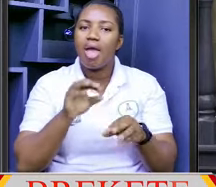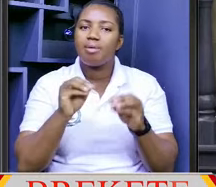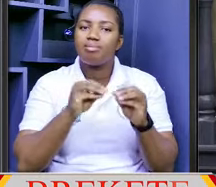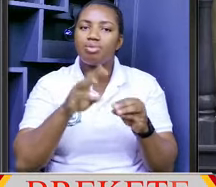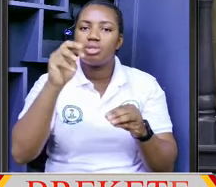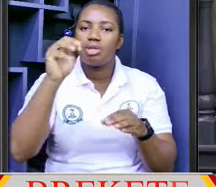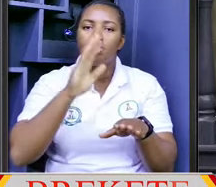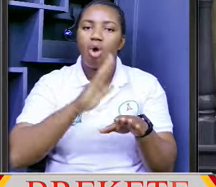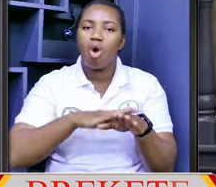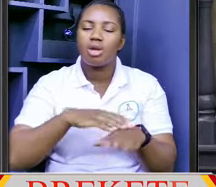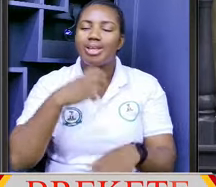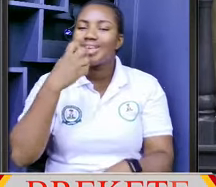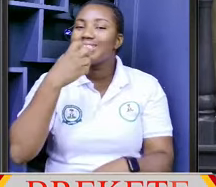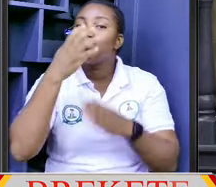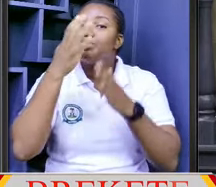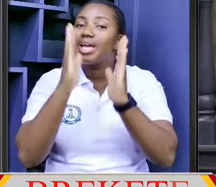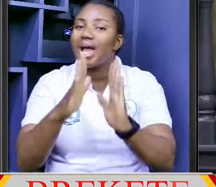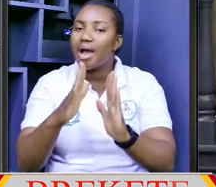sir. Yes, sir.